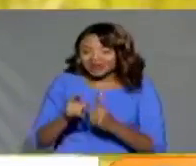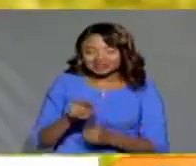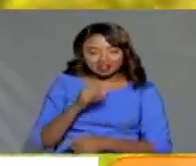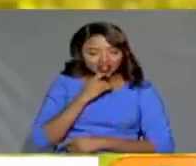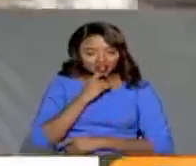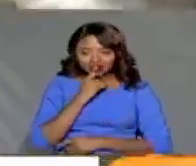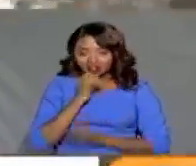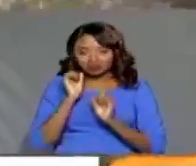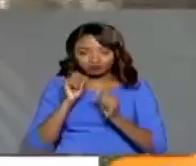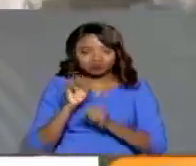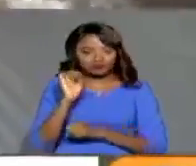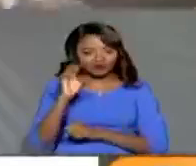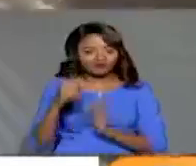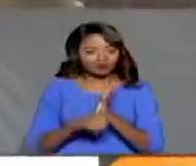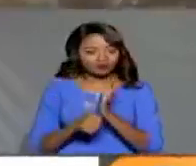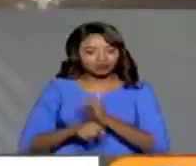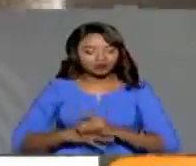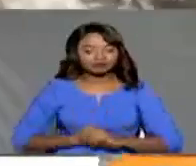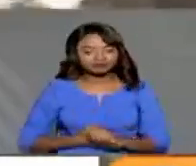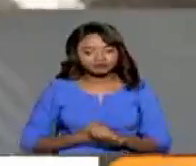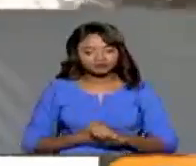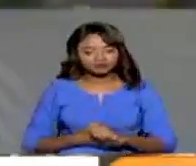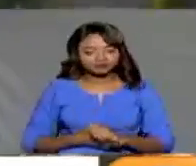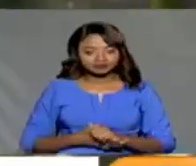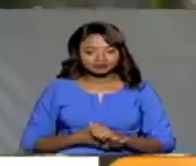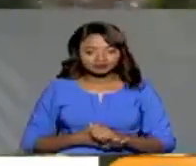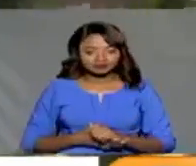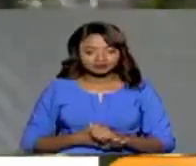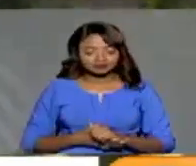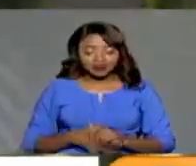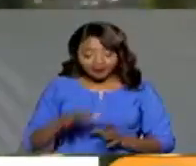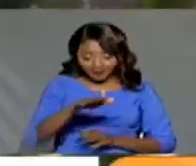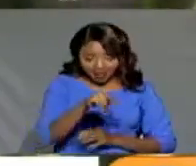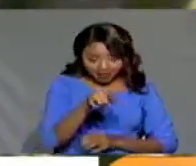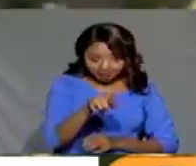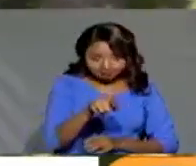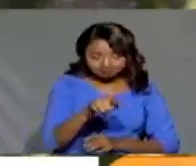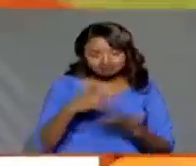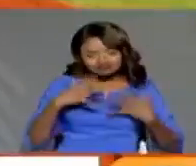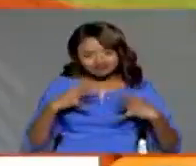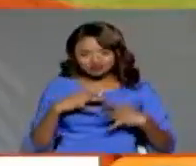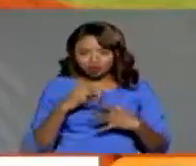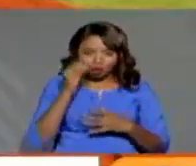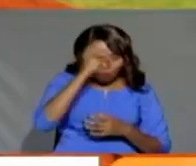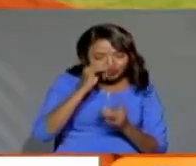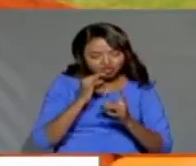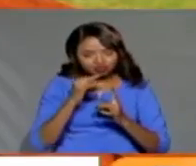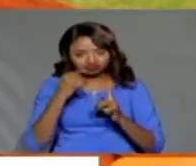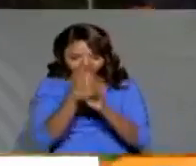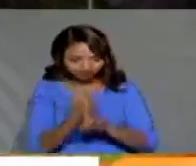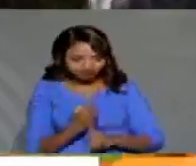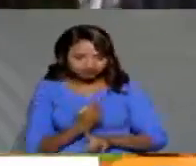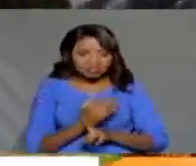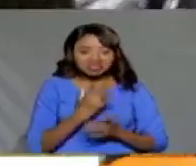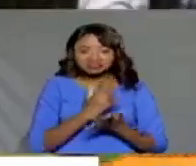question to consider. But in HZ area of Keio South, residents' views are divided, with little concern